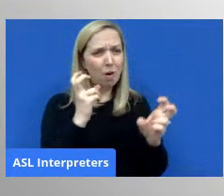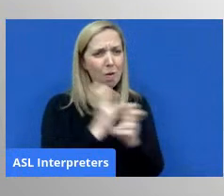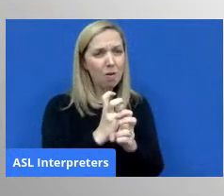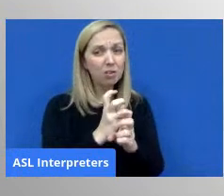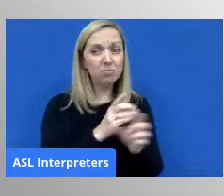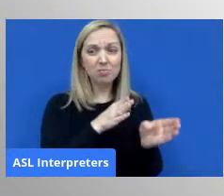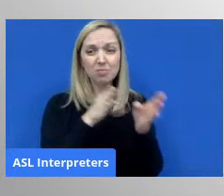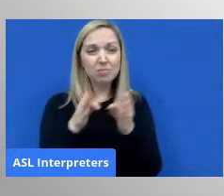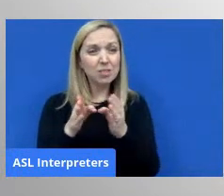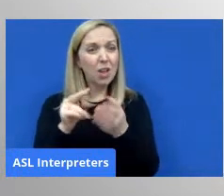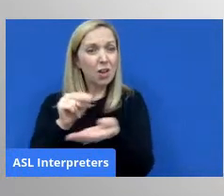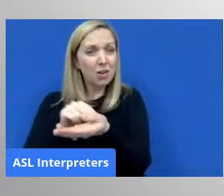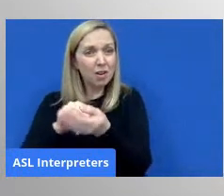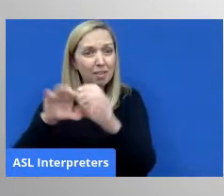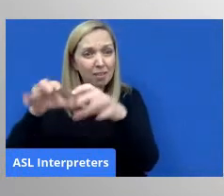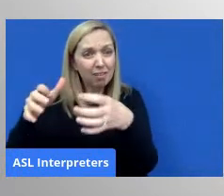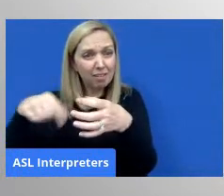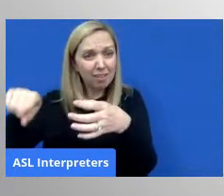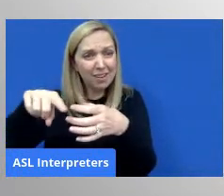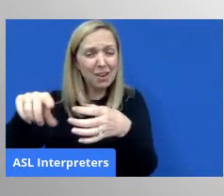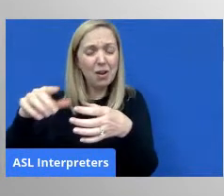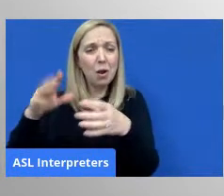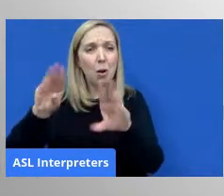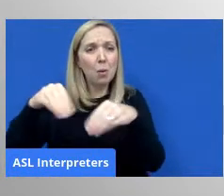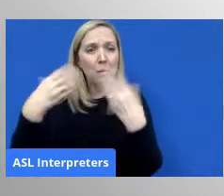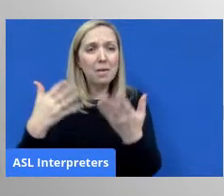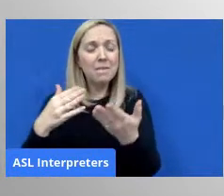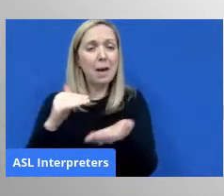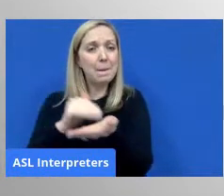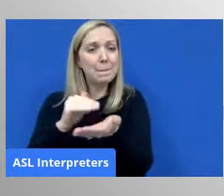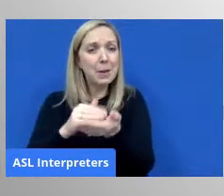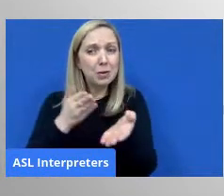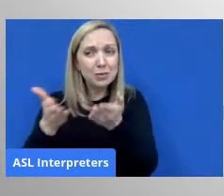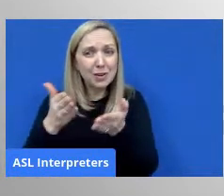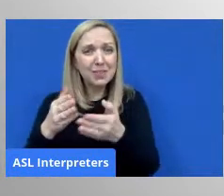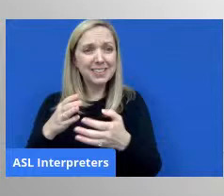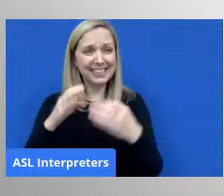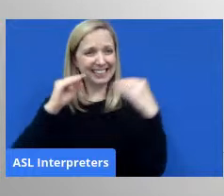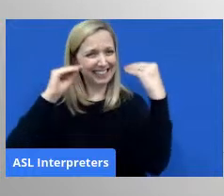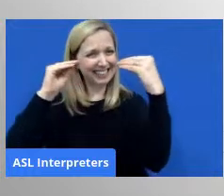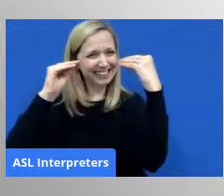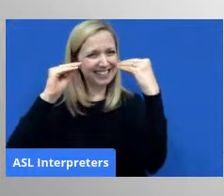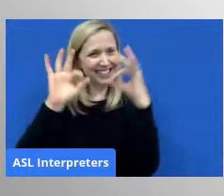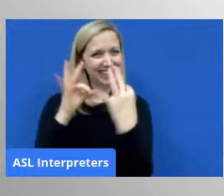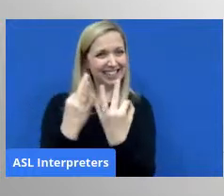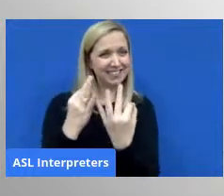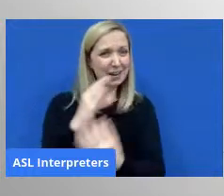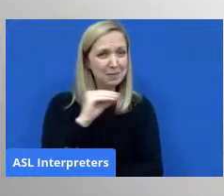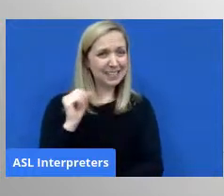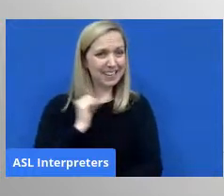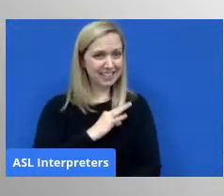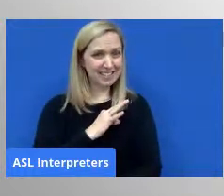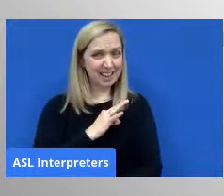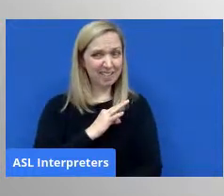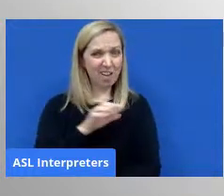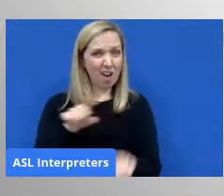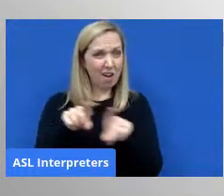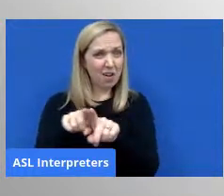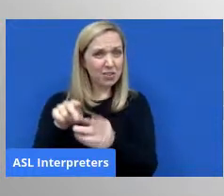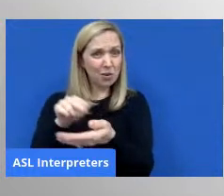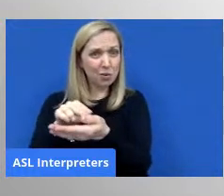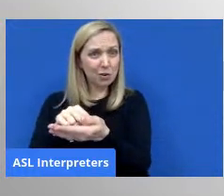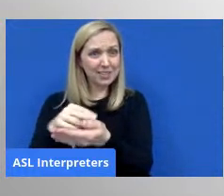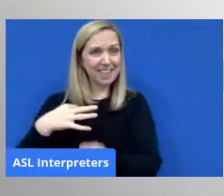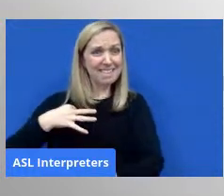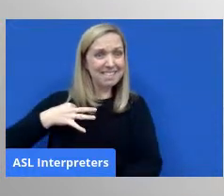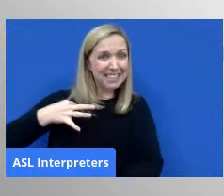nurses provide medical services and help educate and guide families and staff. They are also volunteering to serve our community during this